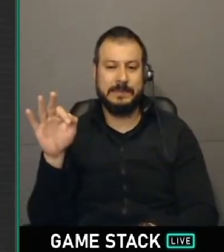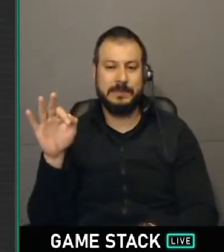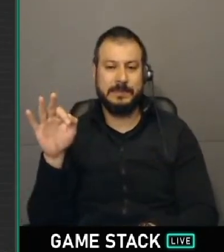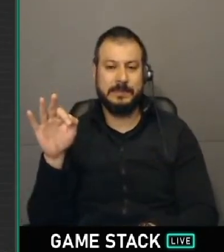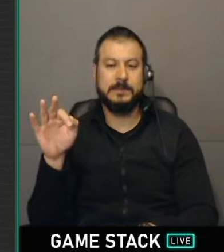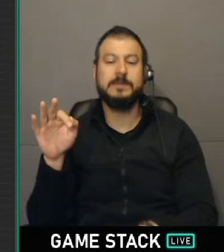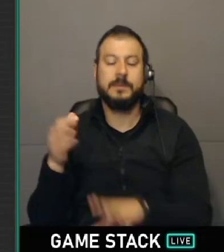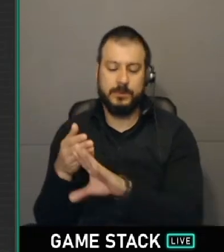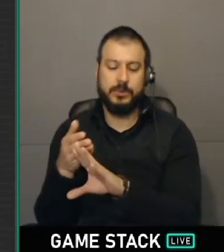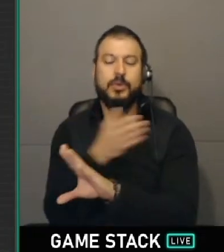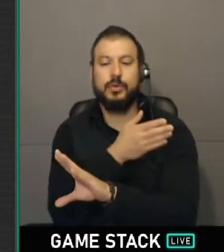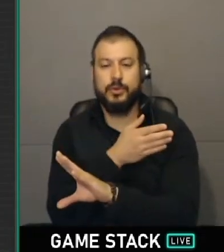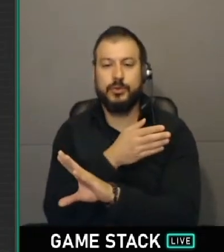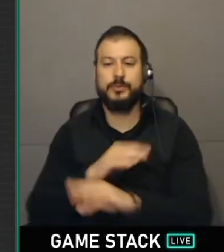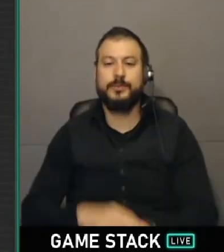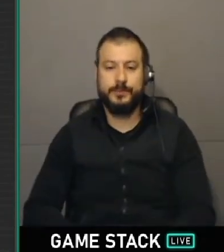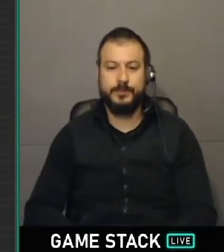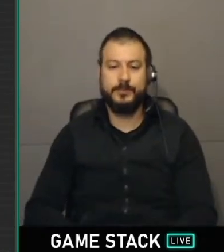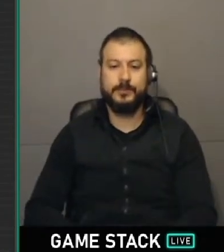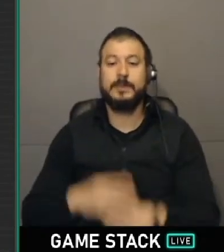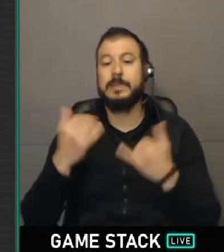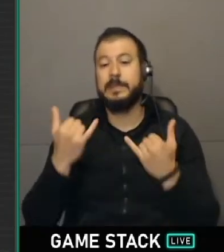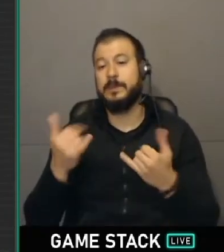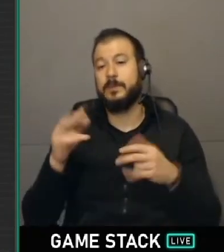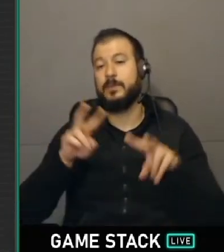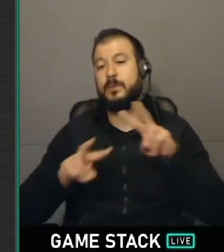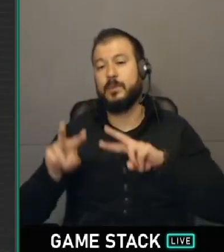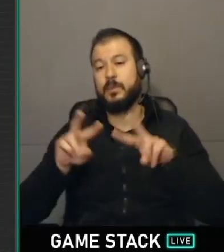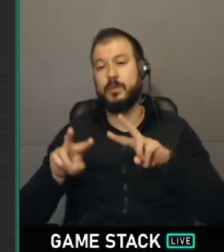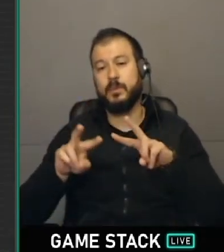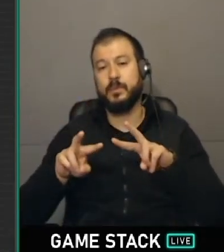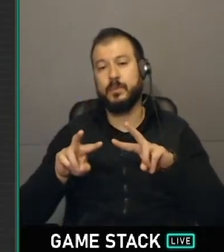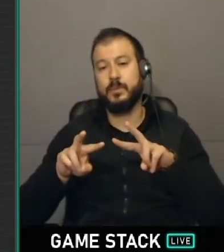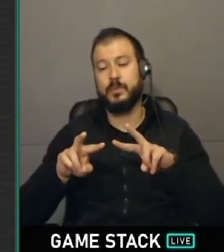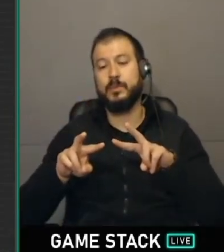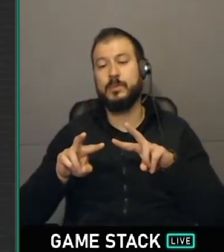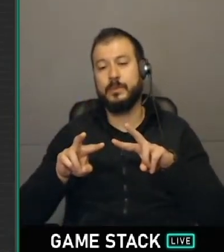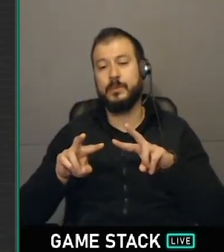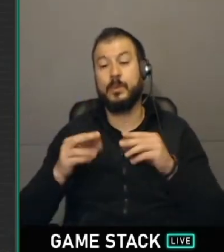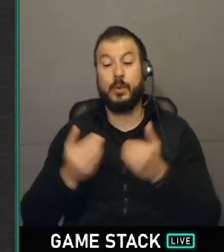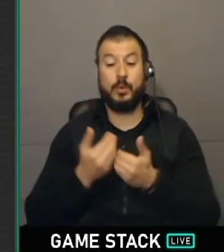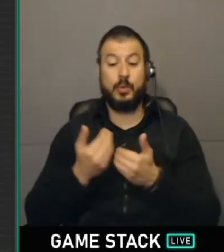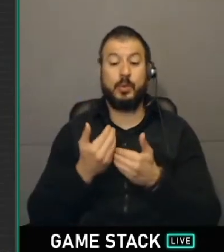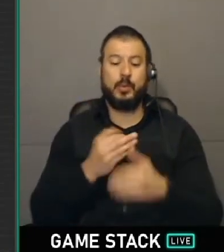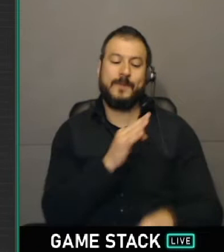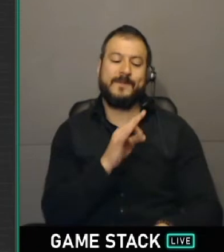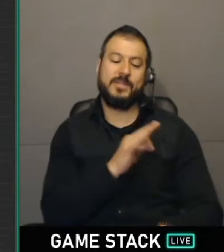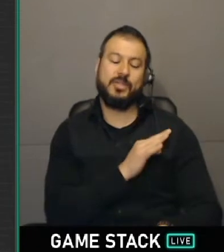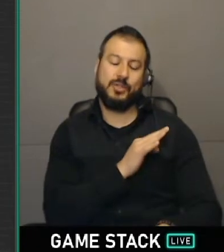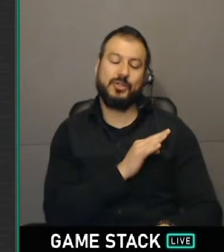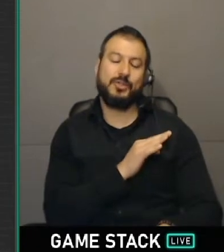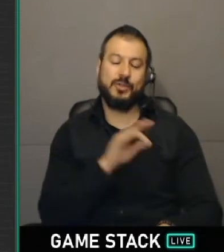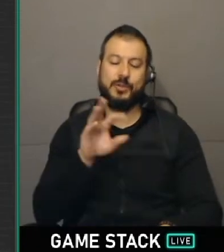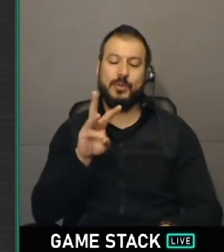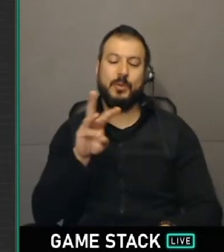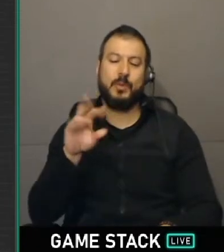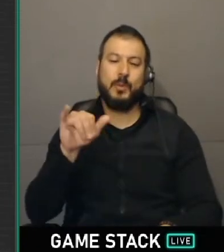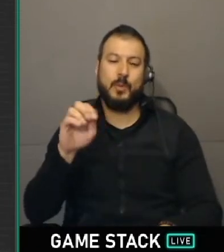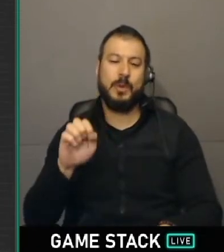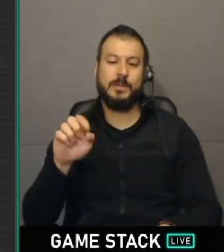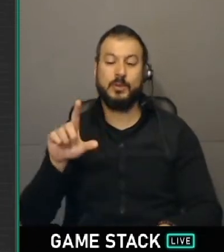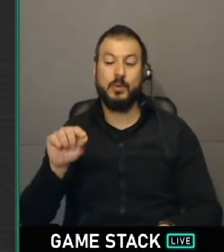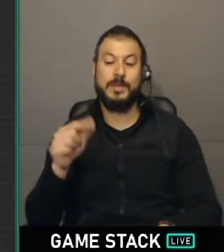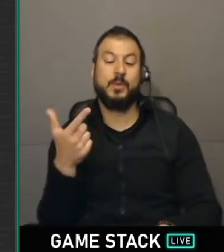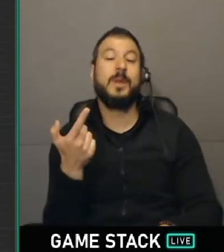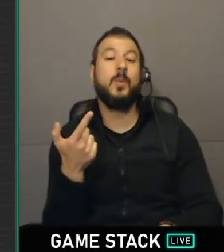earlier. We'll now take a look at the new features of WISE 2021